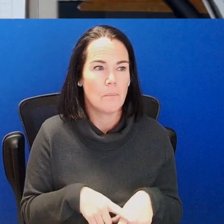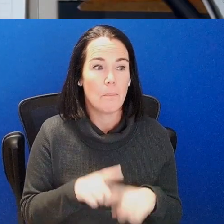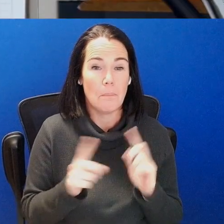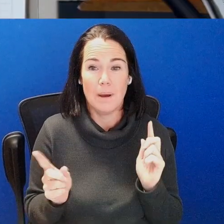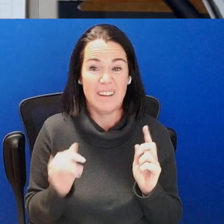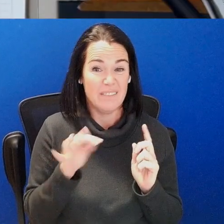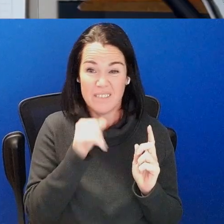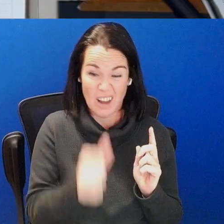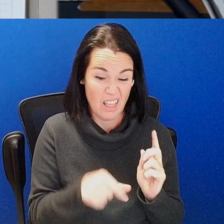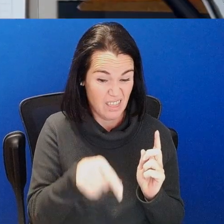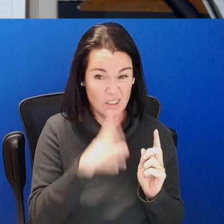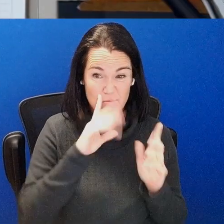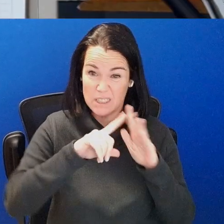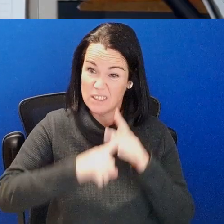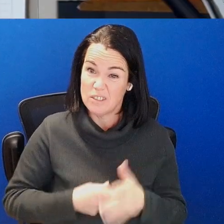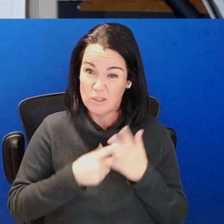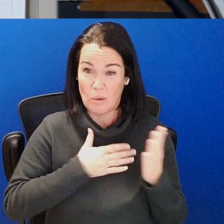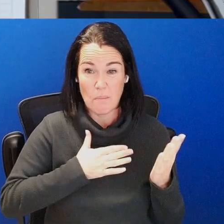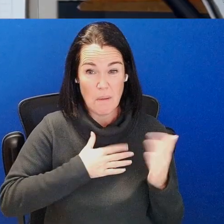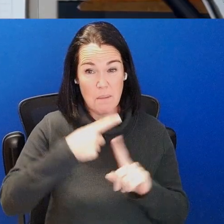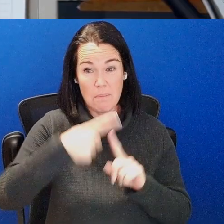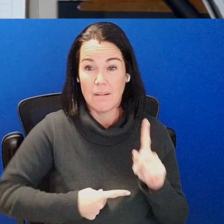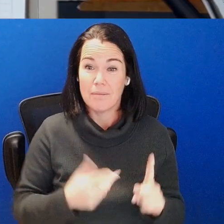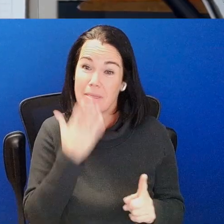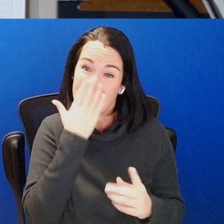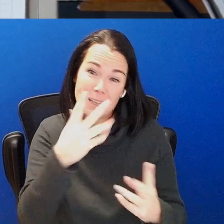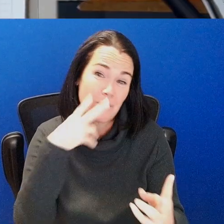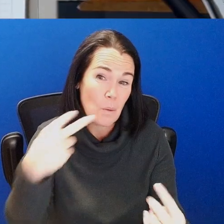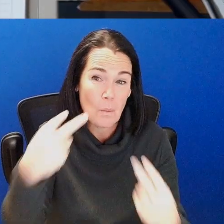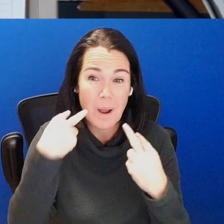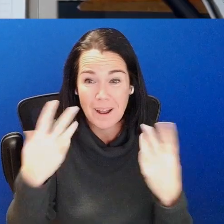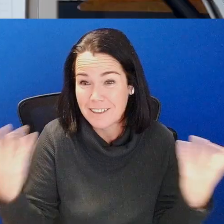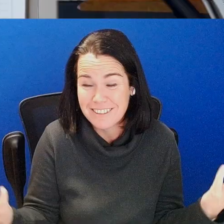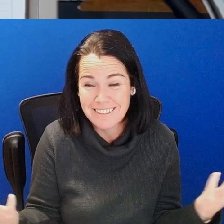might be where I start. Thanks for watching.